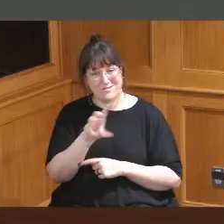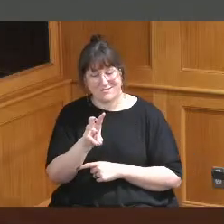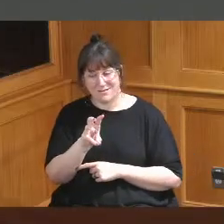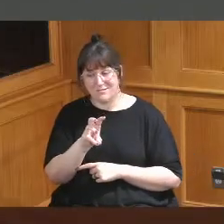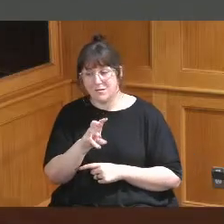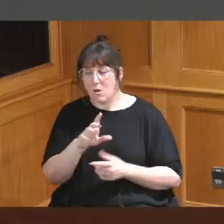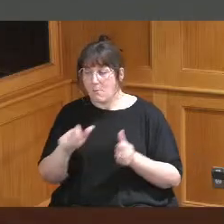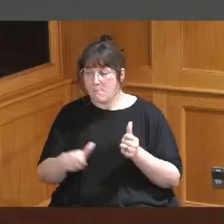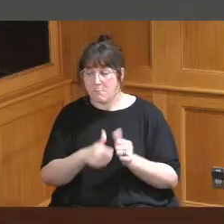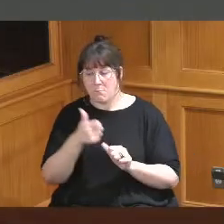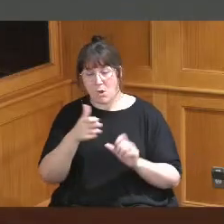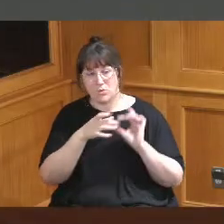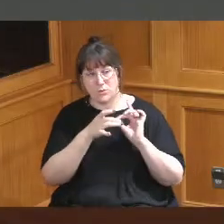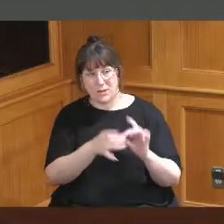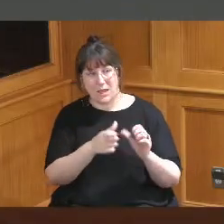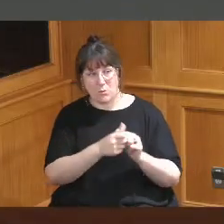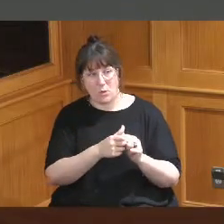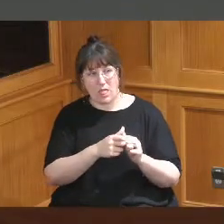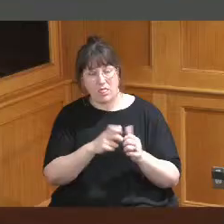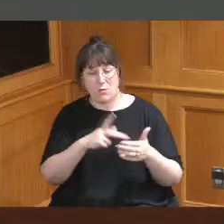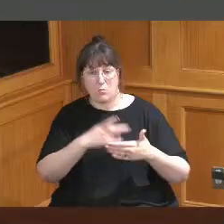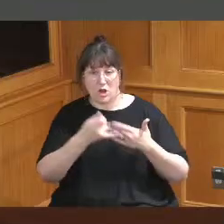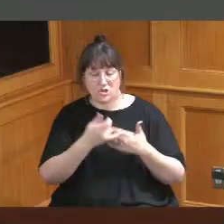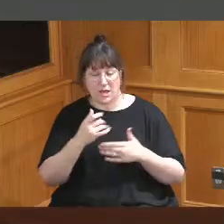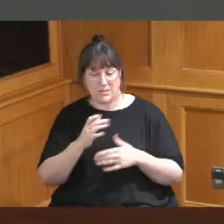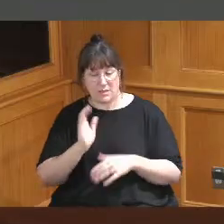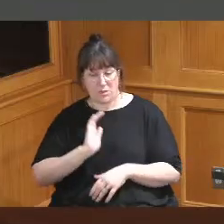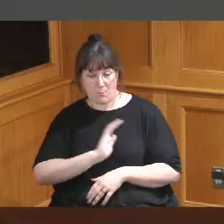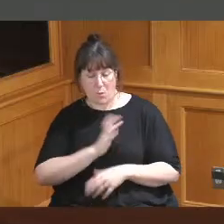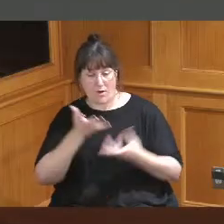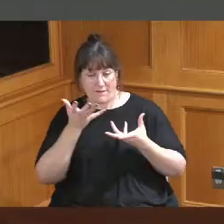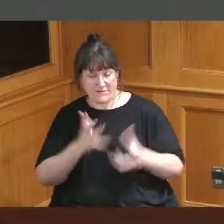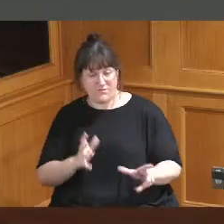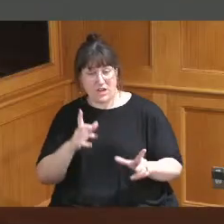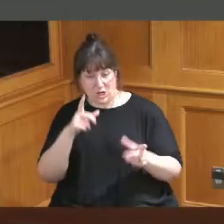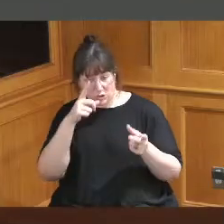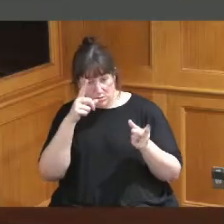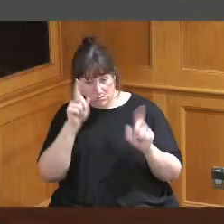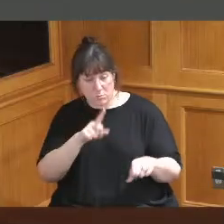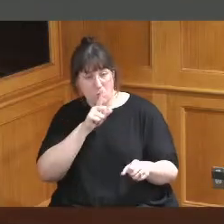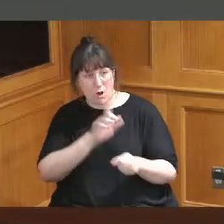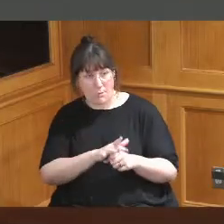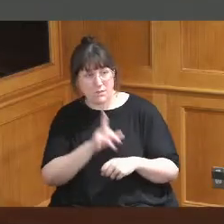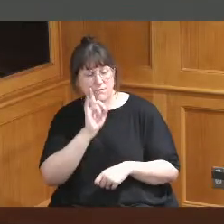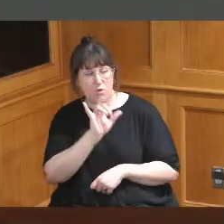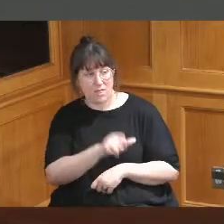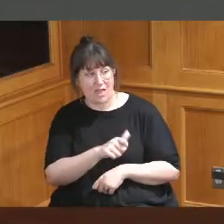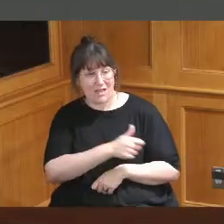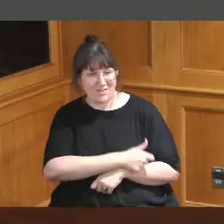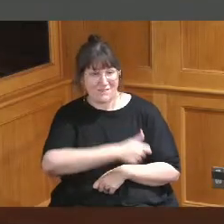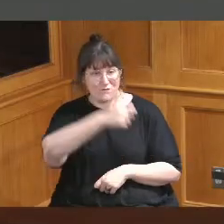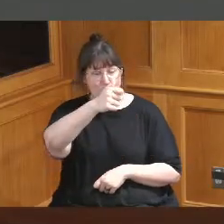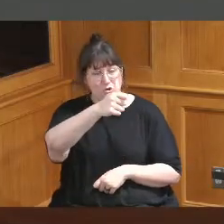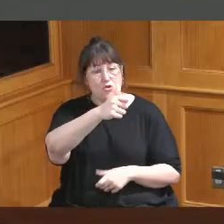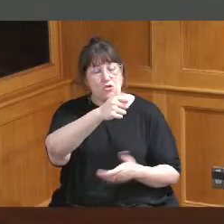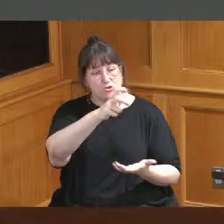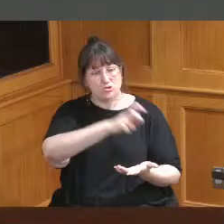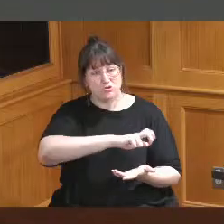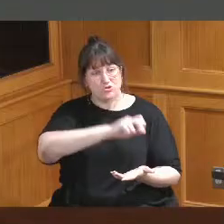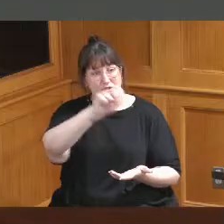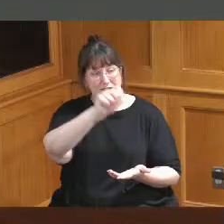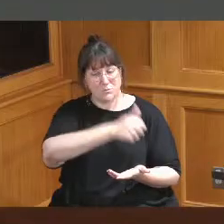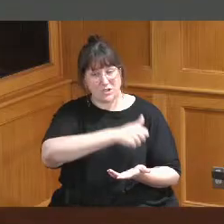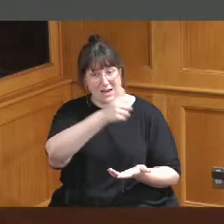these relate to the projects that the board committed to under this related to the vertical transportation, the club